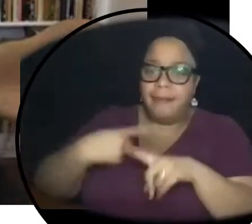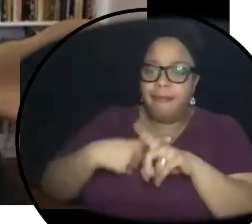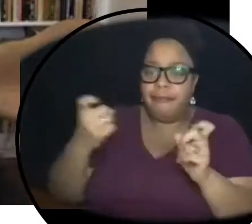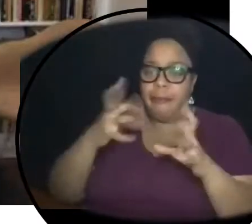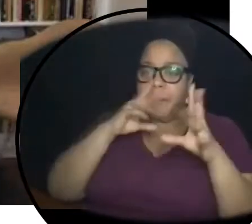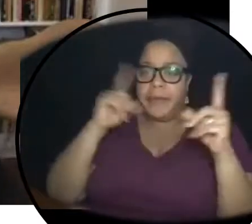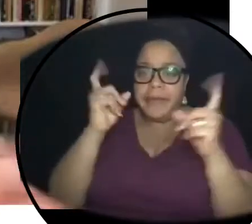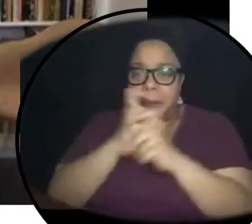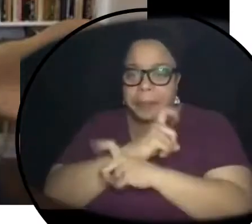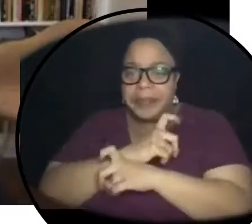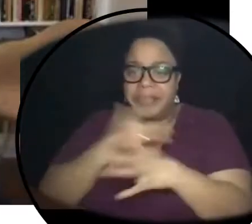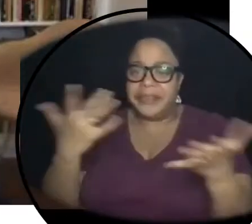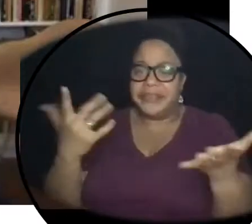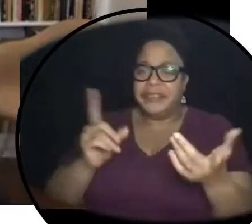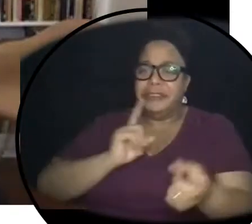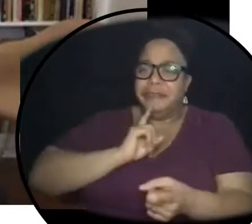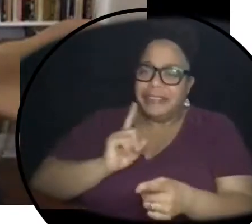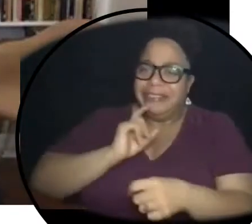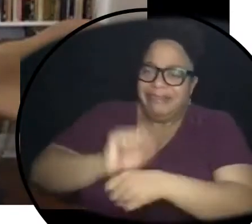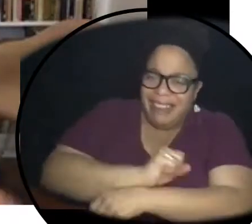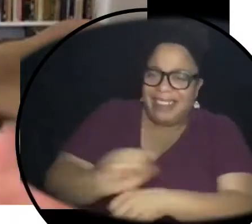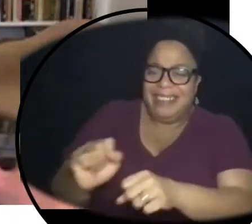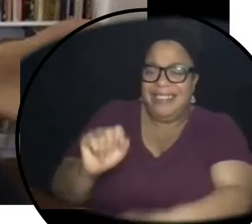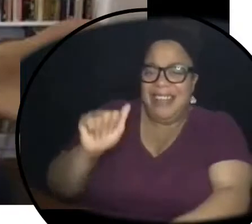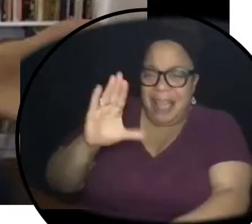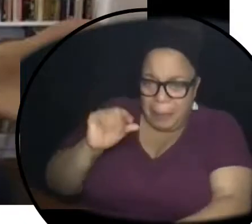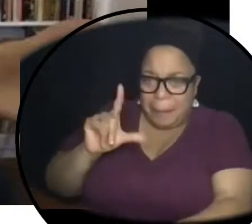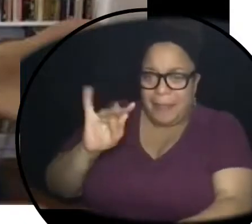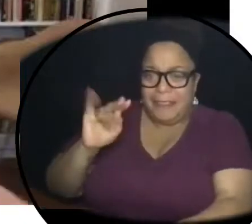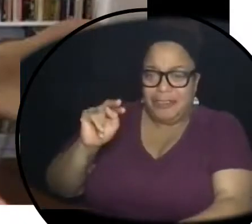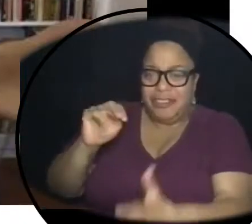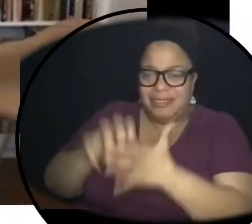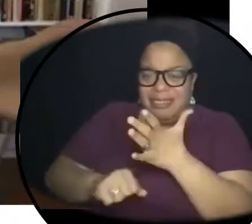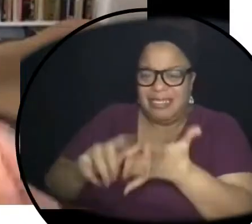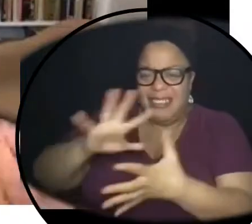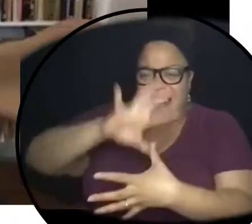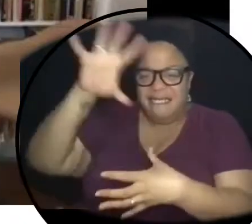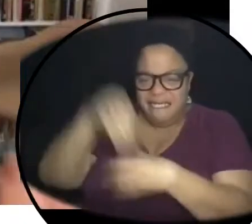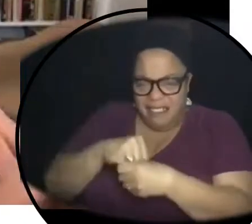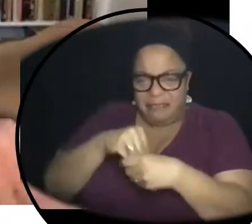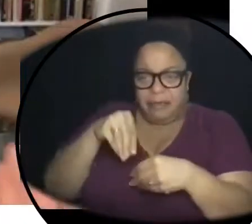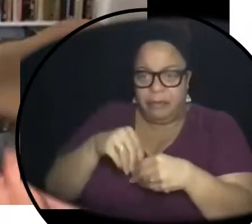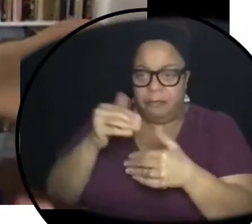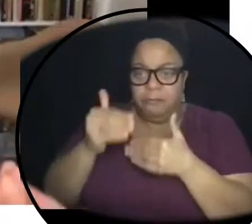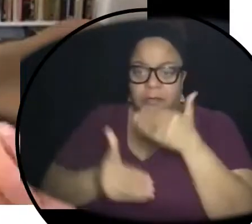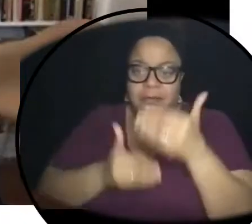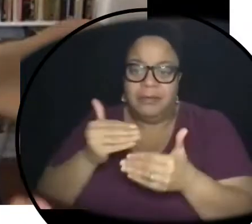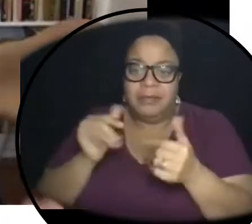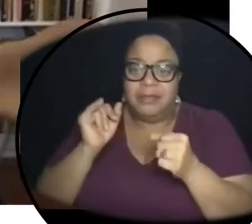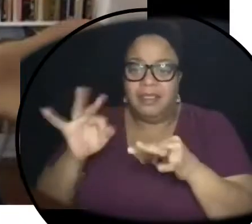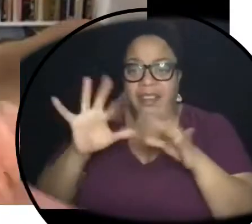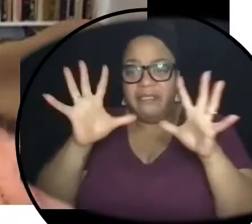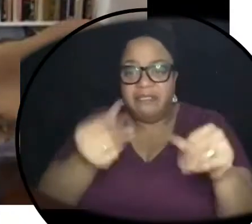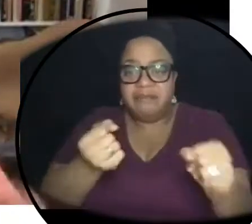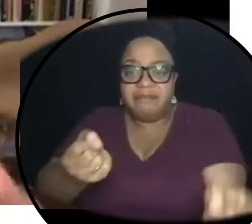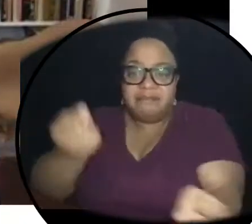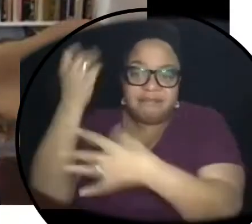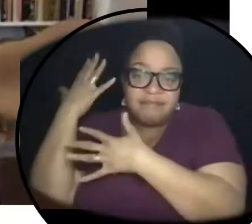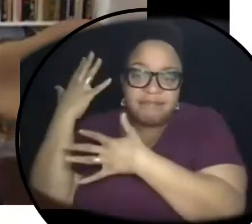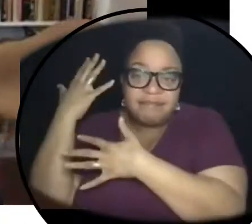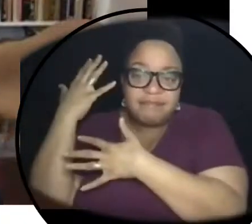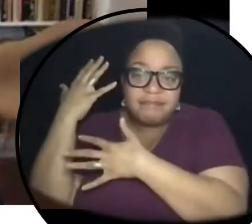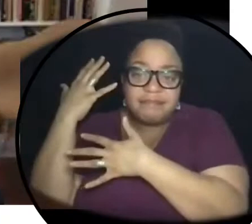on abolition feminism, the meaning of abolition feminism. I would end by saying that abolition